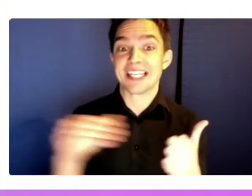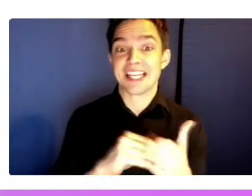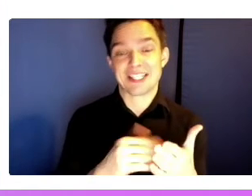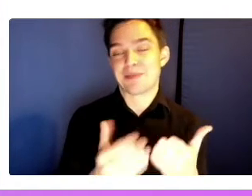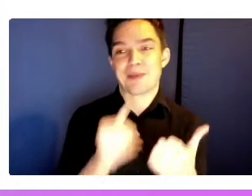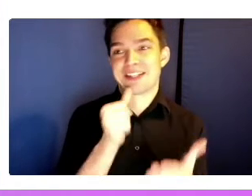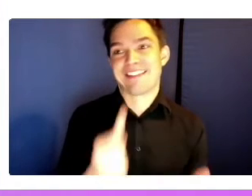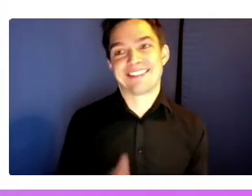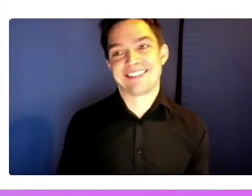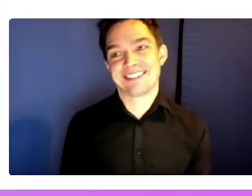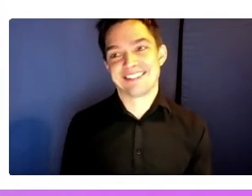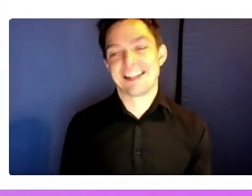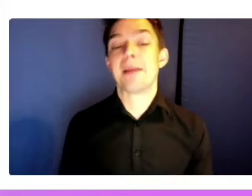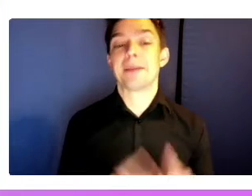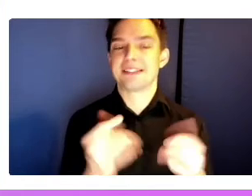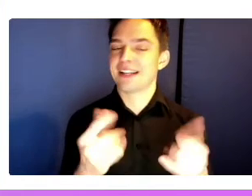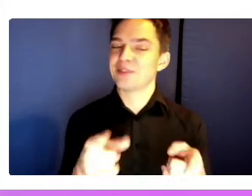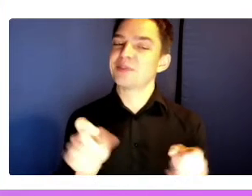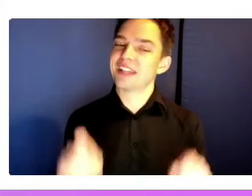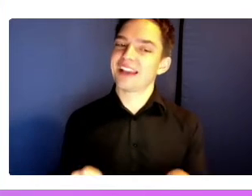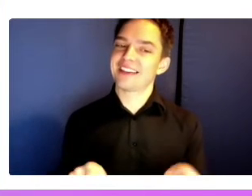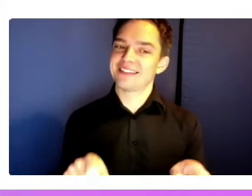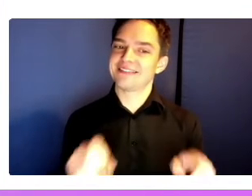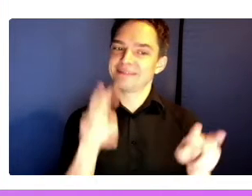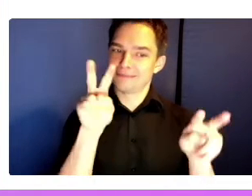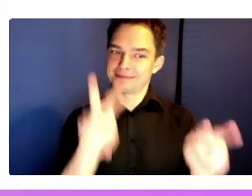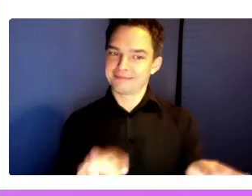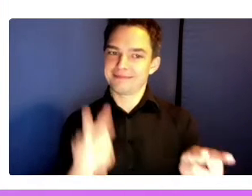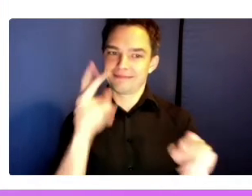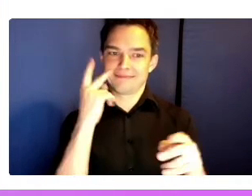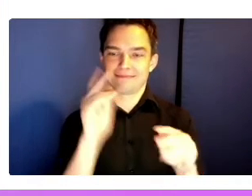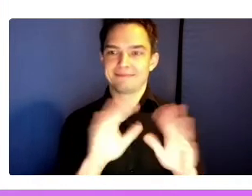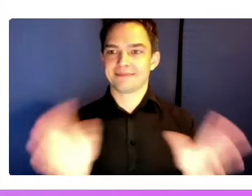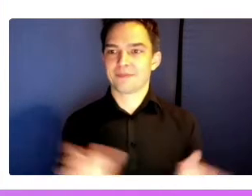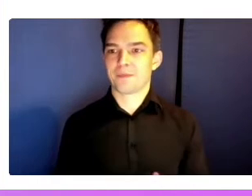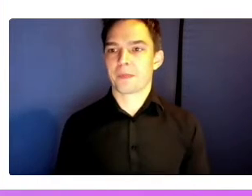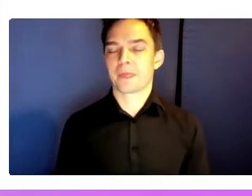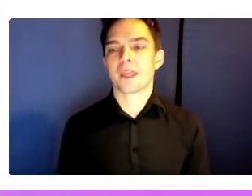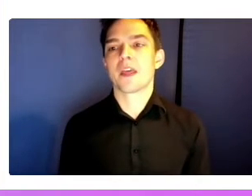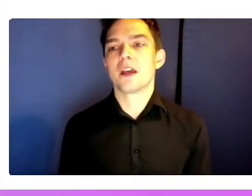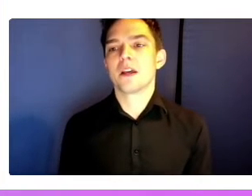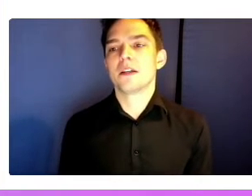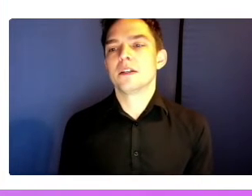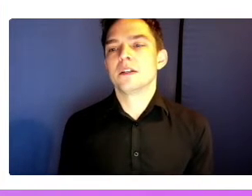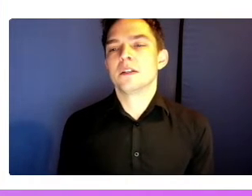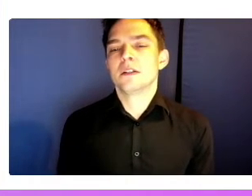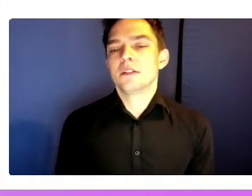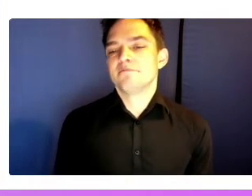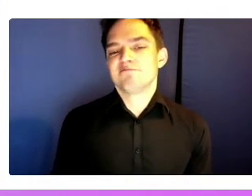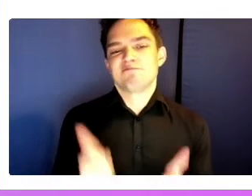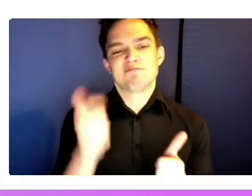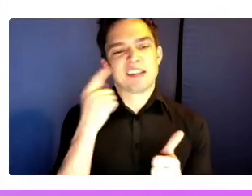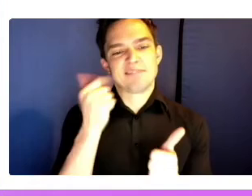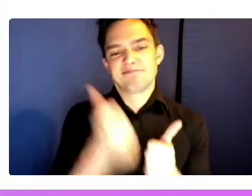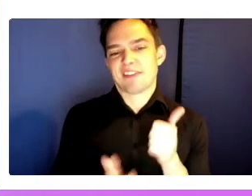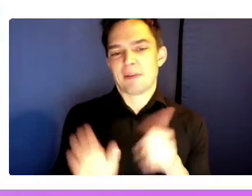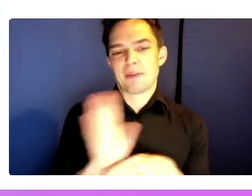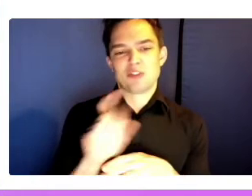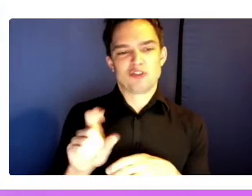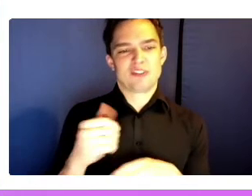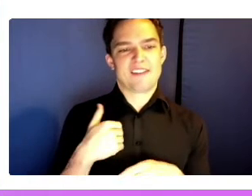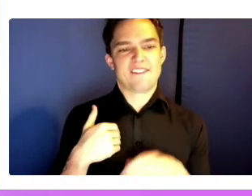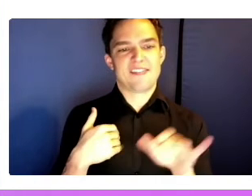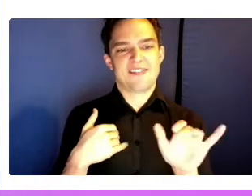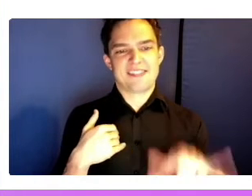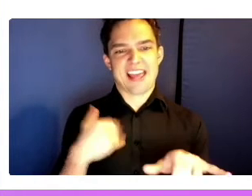not, but now you can. And that's something I think every business should have, is just this knowledge